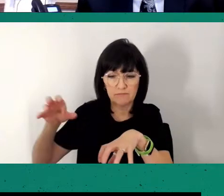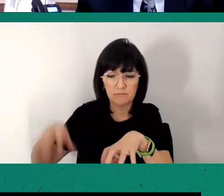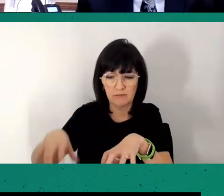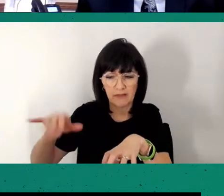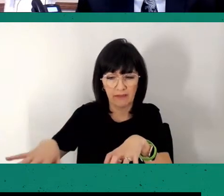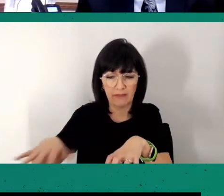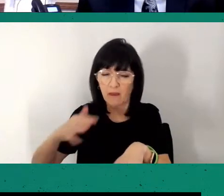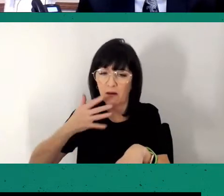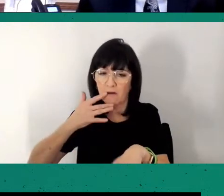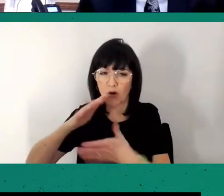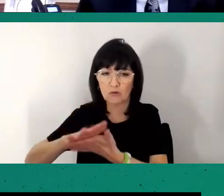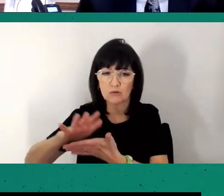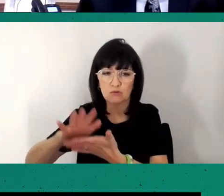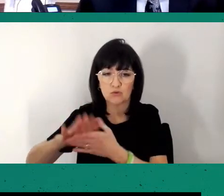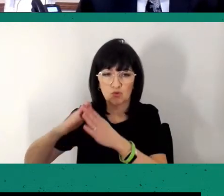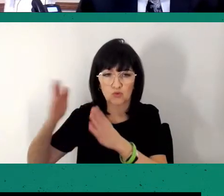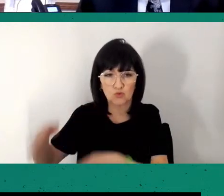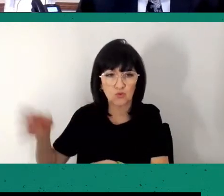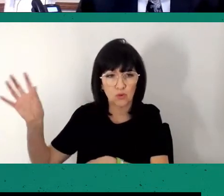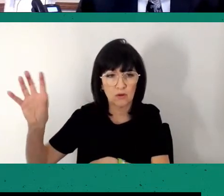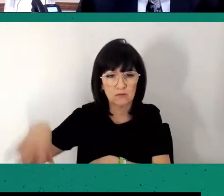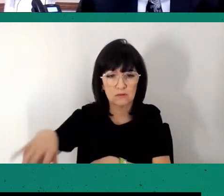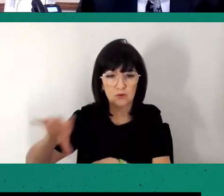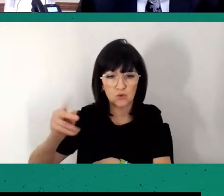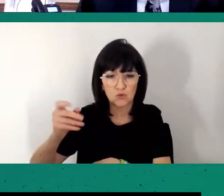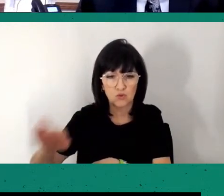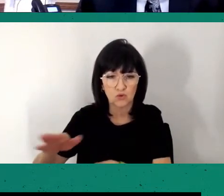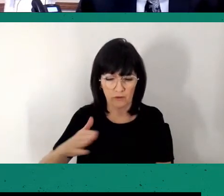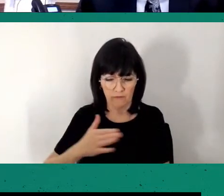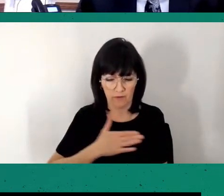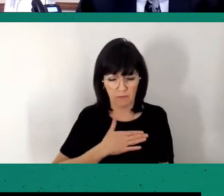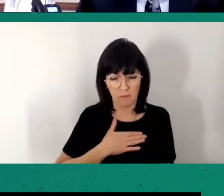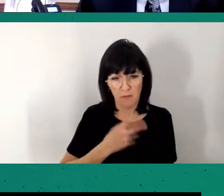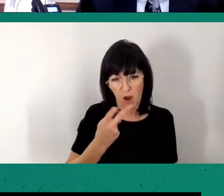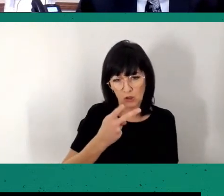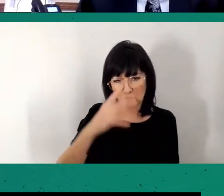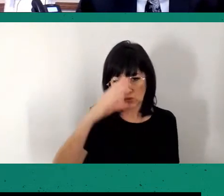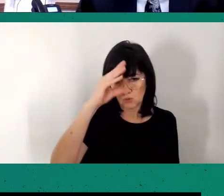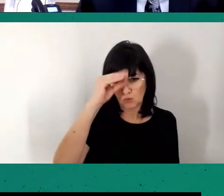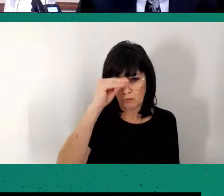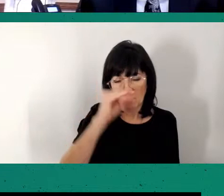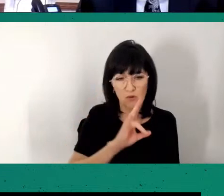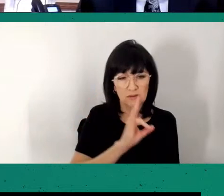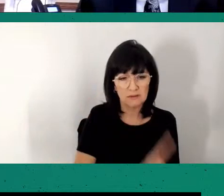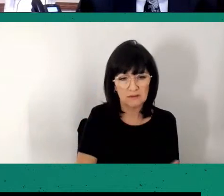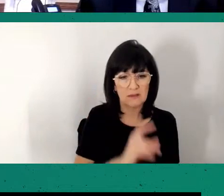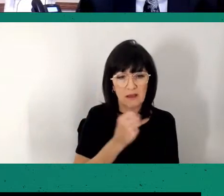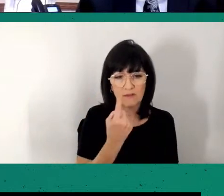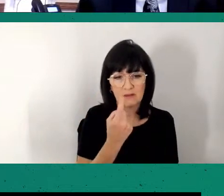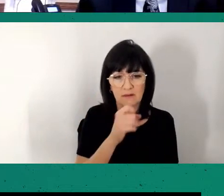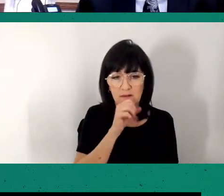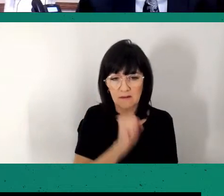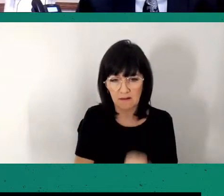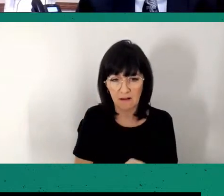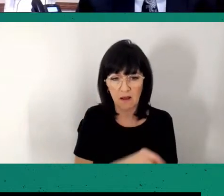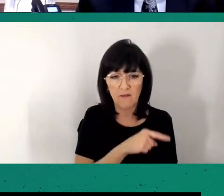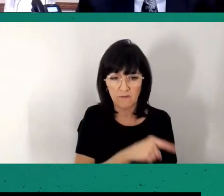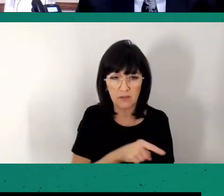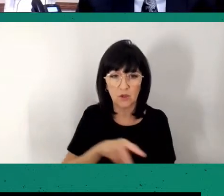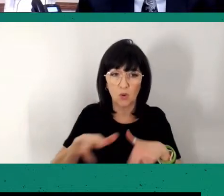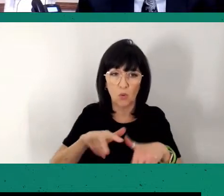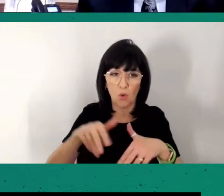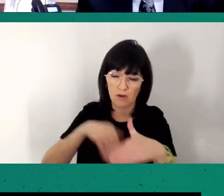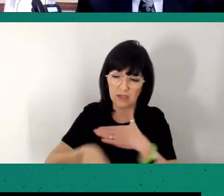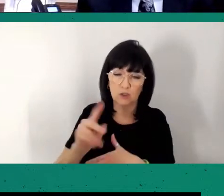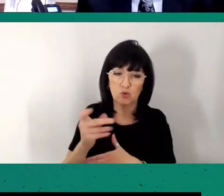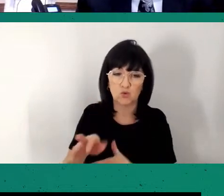schoolhouse stands here in Dover. My own 2 little boys, 7 and 11 years of age, walk into Dover School every